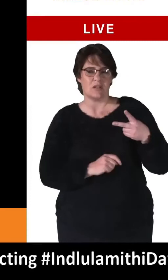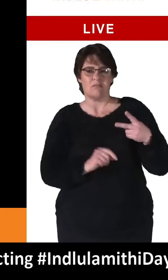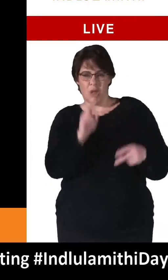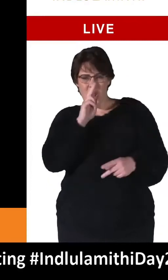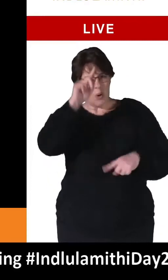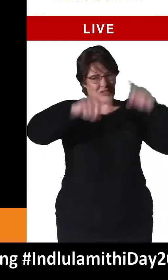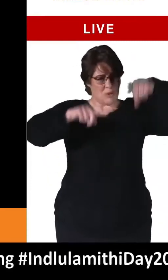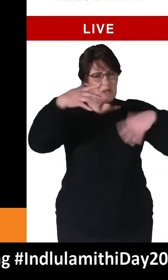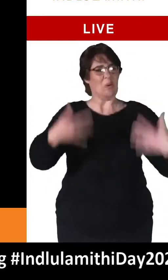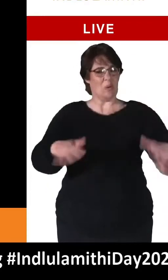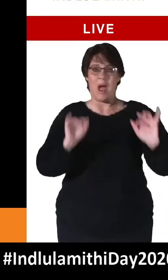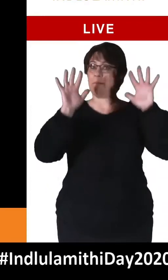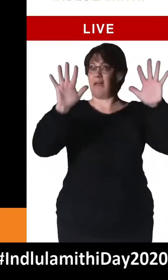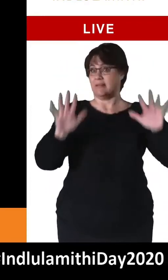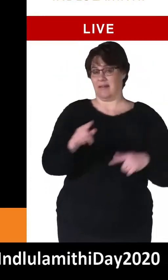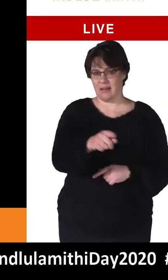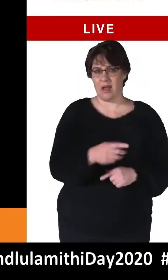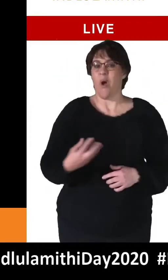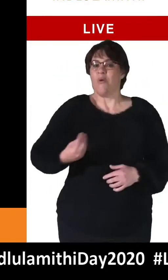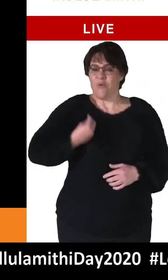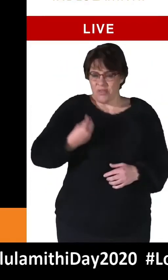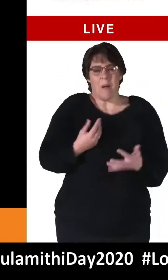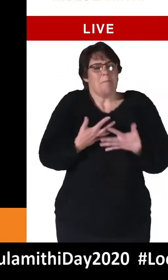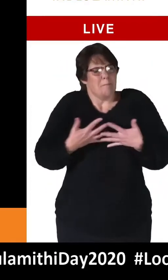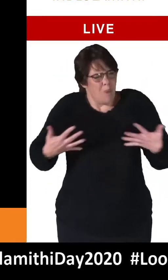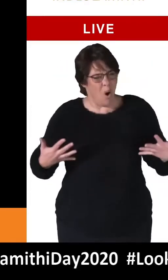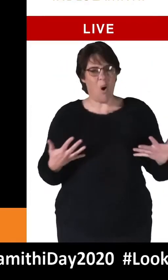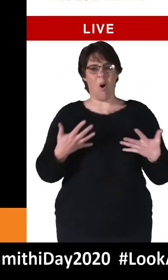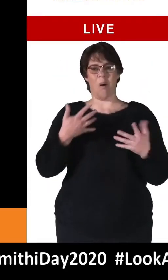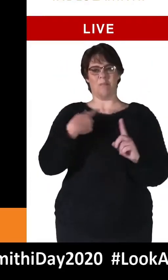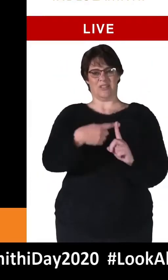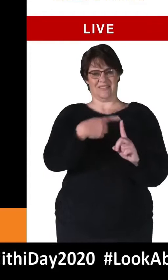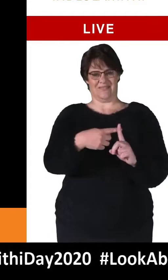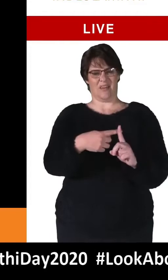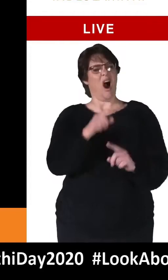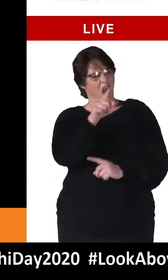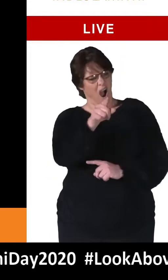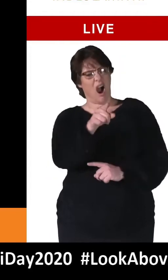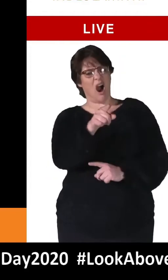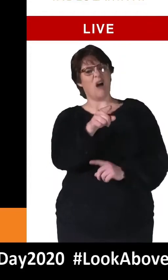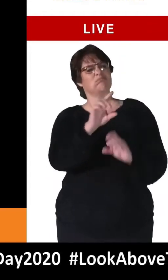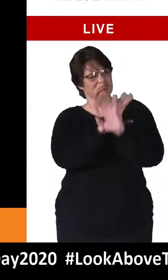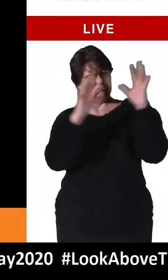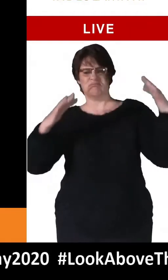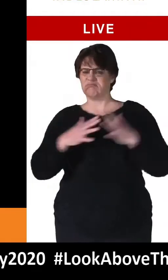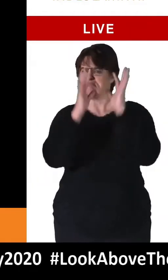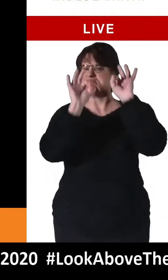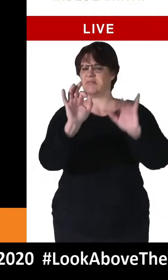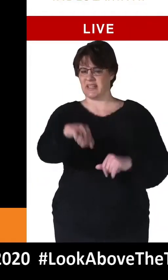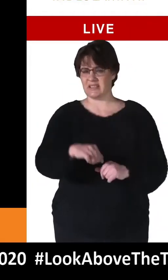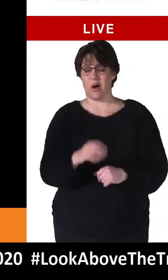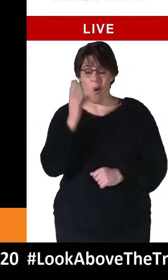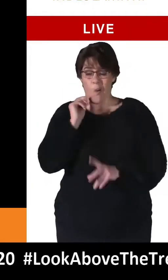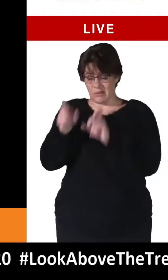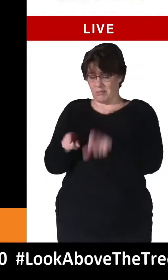look at this trend, it's just amazing. Younger people are much more likely to foresee social cohesion. The elderly,